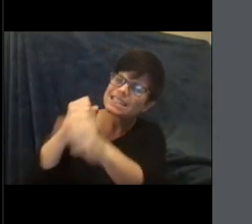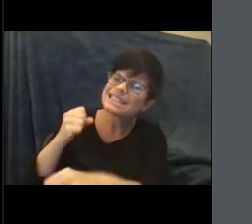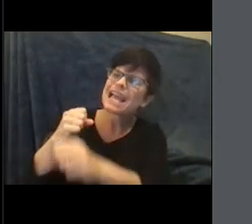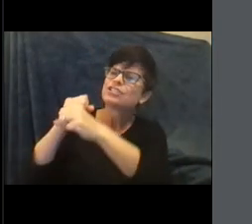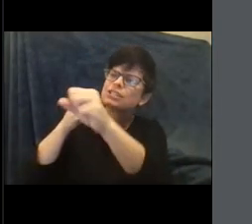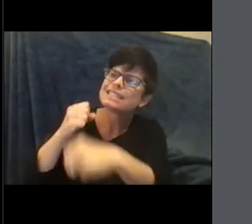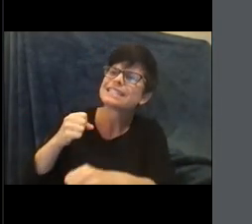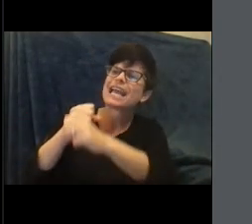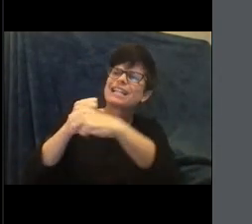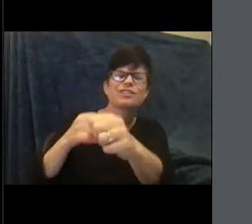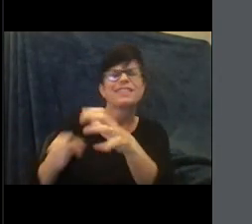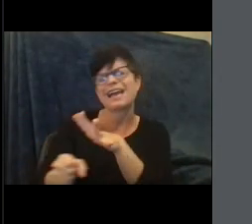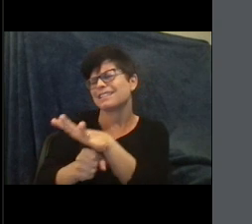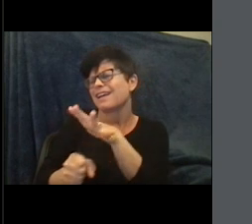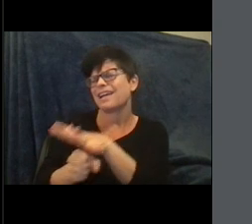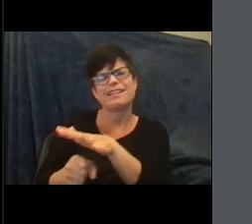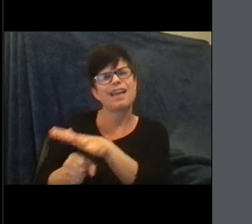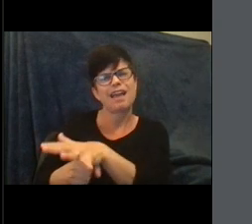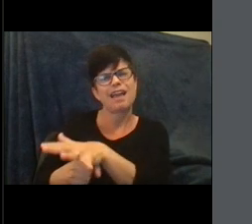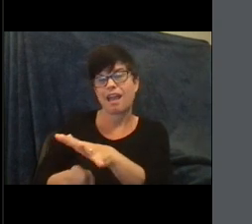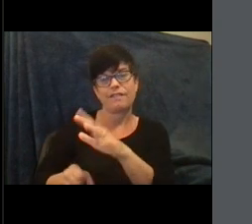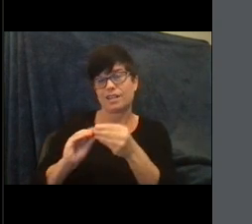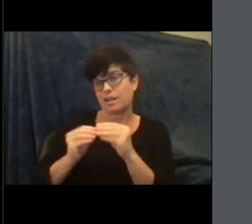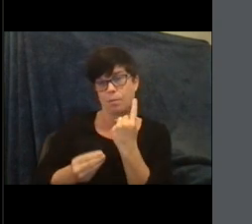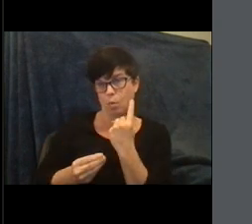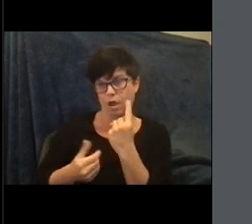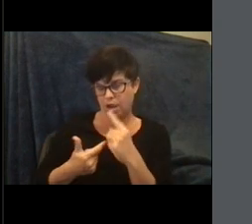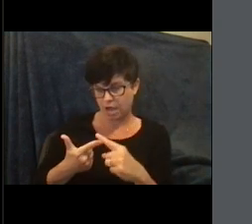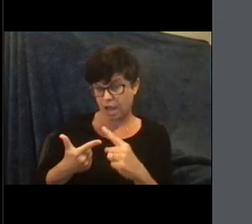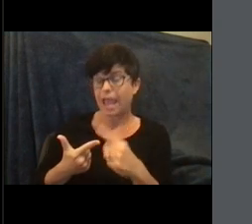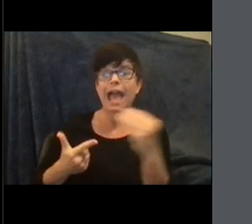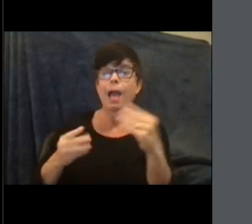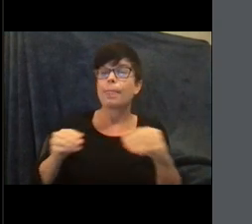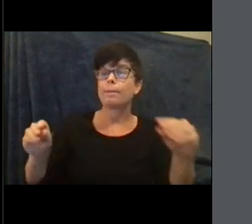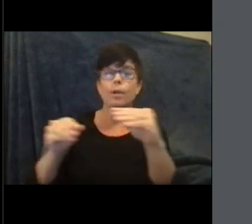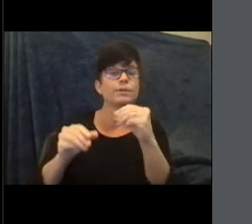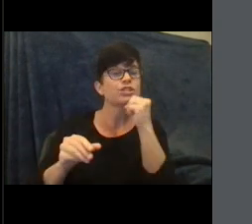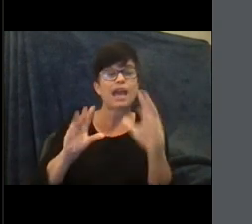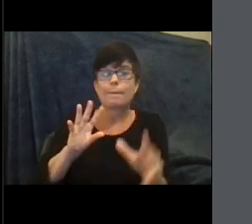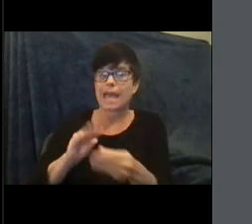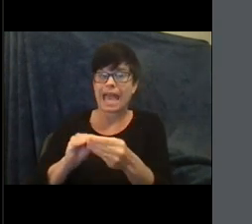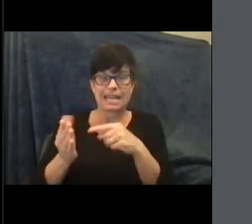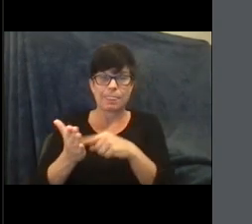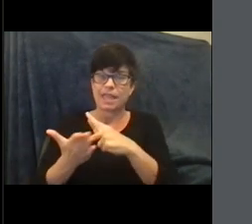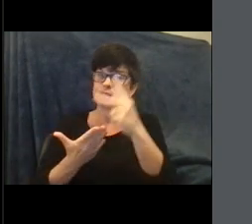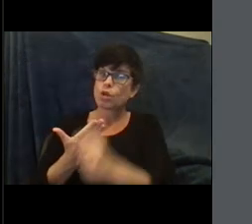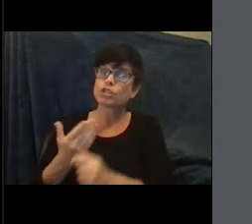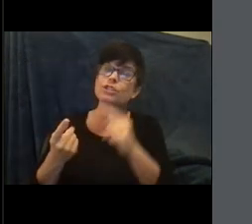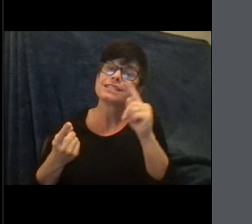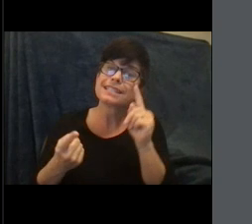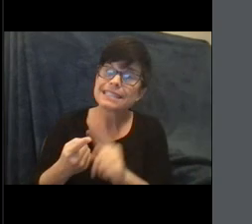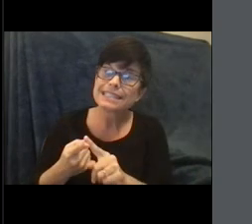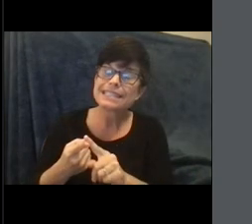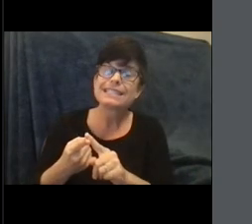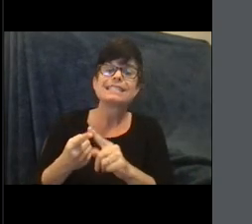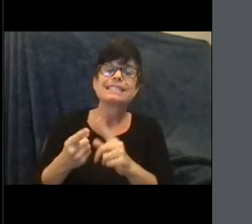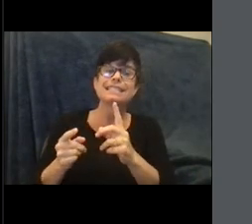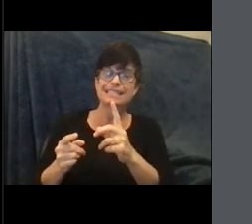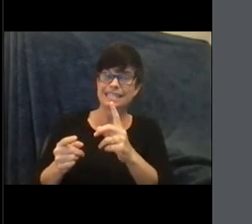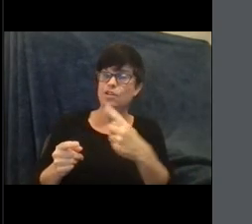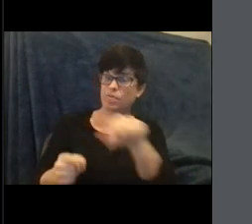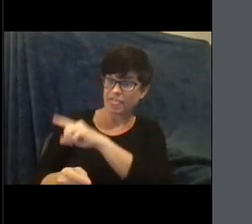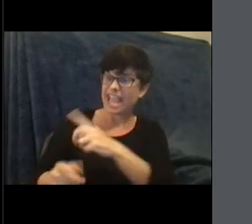after extension after extension, and that property should never have been added to this project until they put the shovel into the ground, which is what I